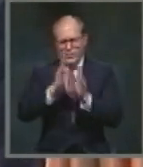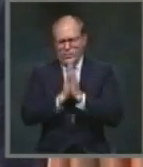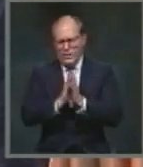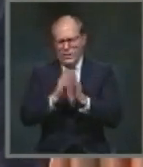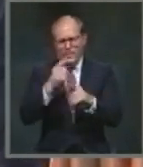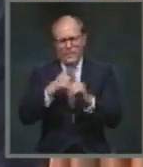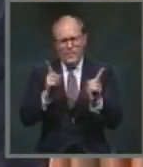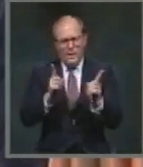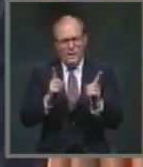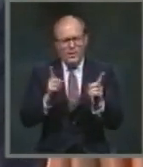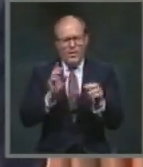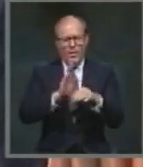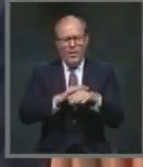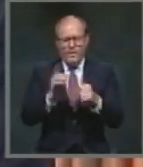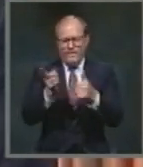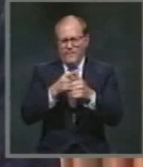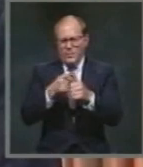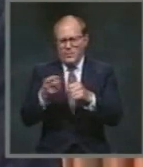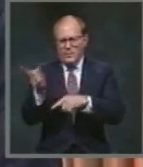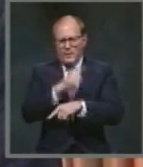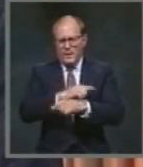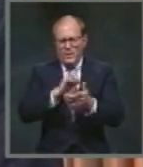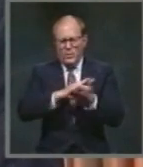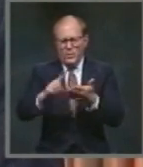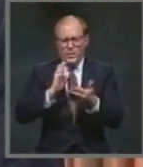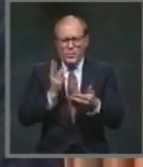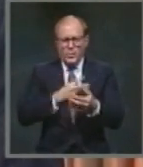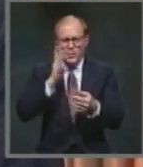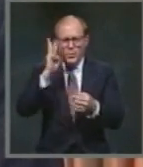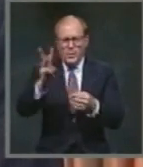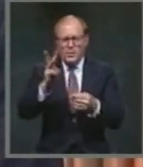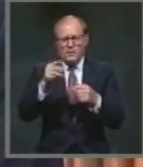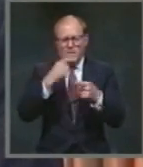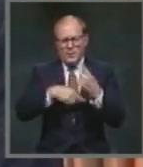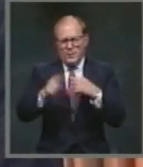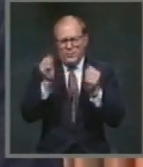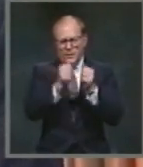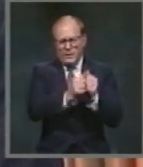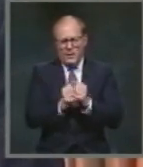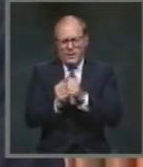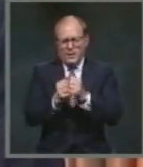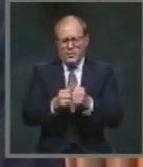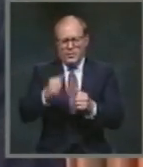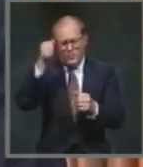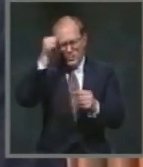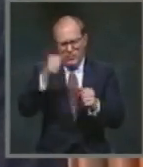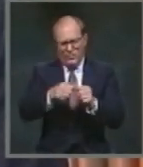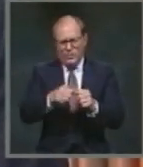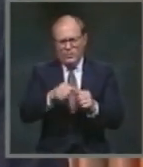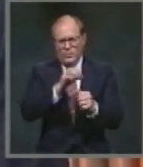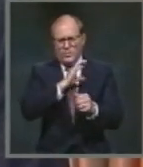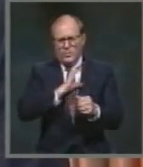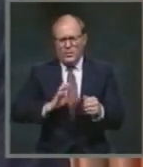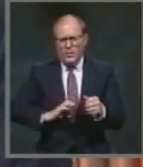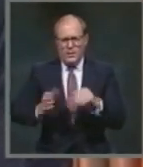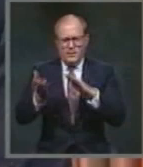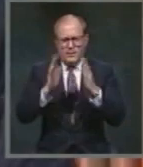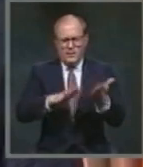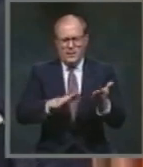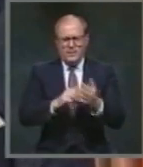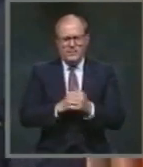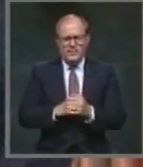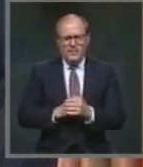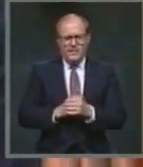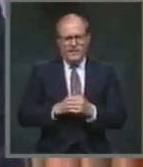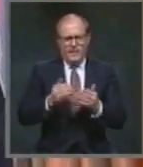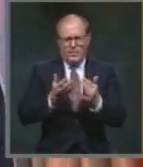the first day of the week, we will be coming together to remember Christ, to keep the memorial of Christ.